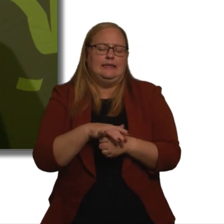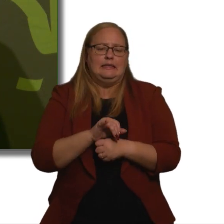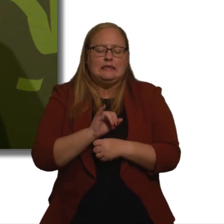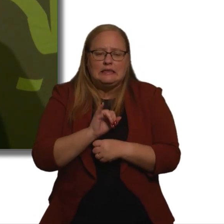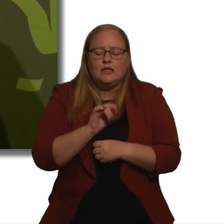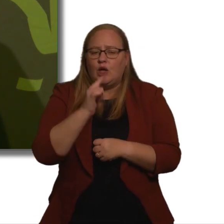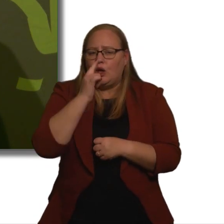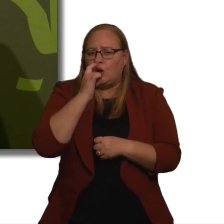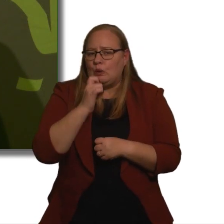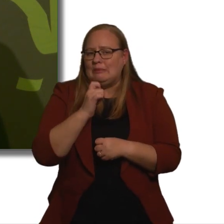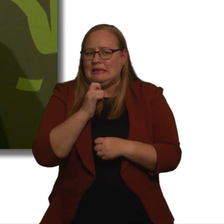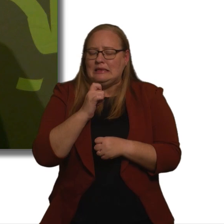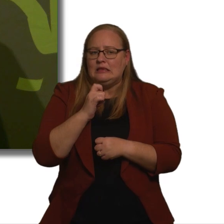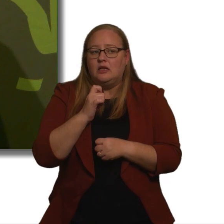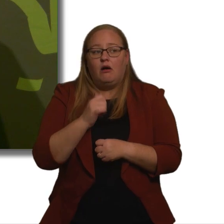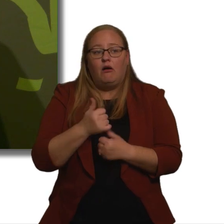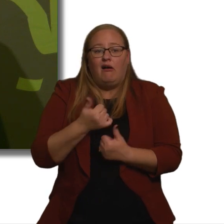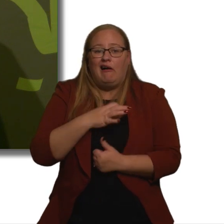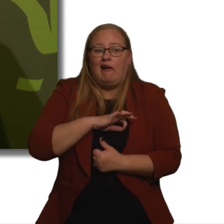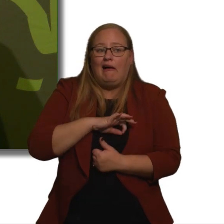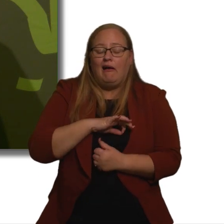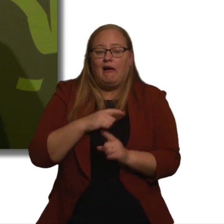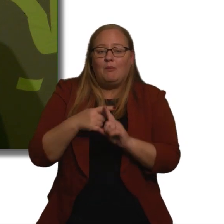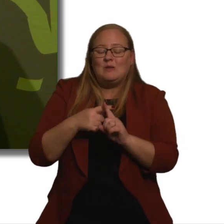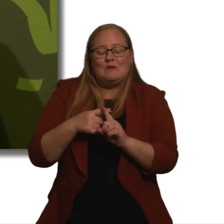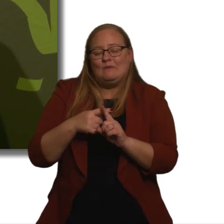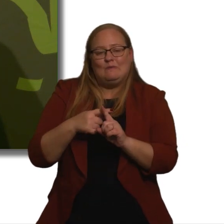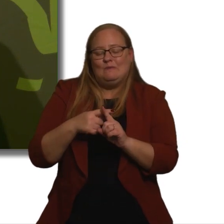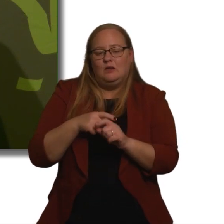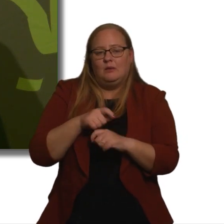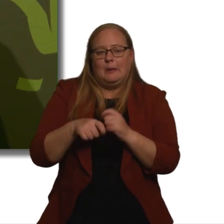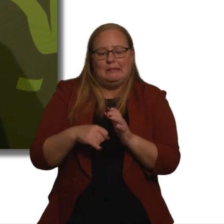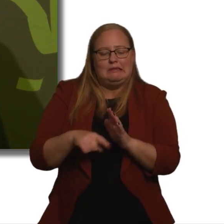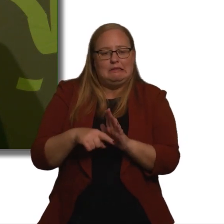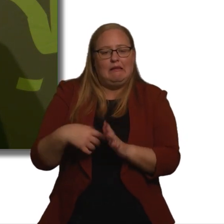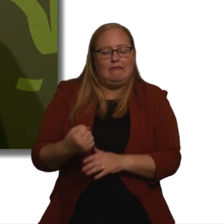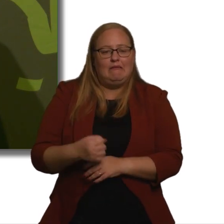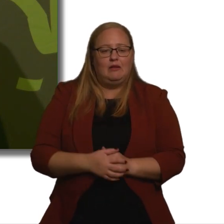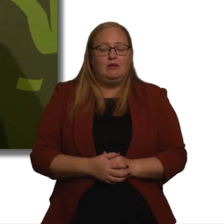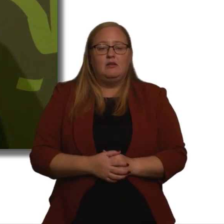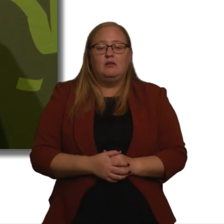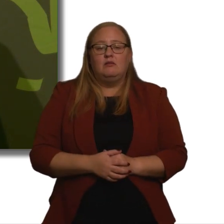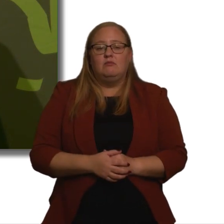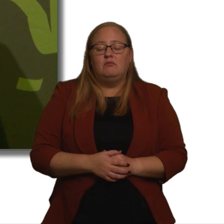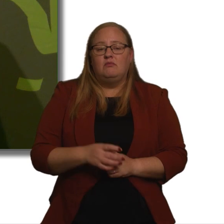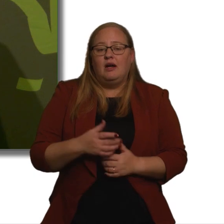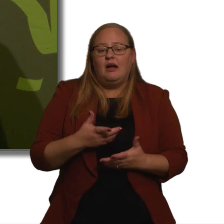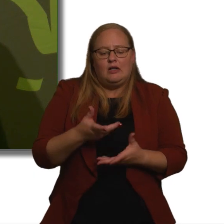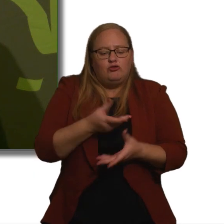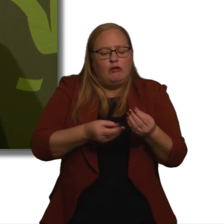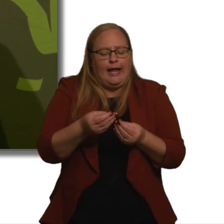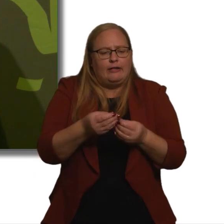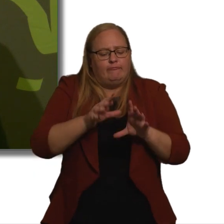may also be undermined. And with this in mind, withdrawing trade from any country is not a decision